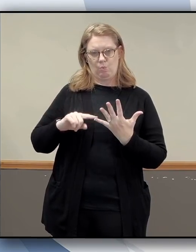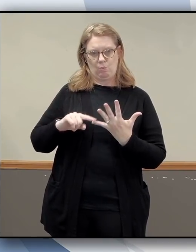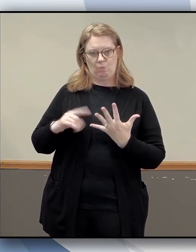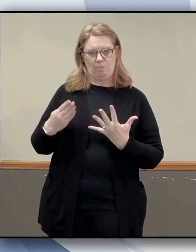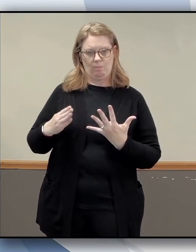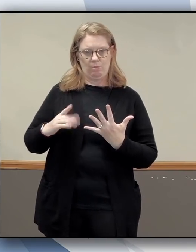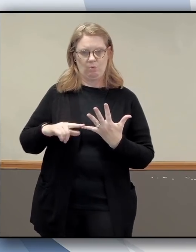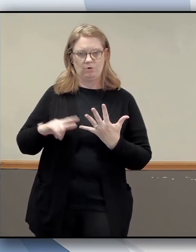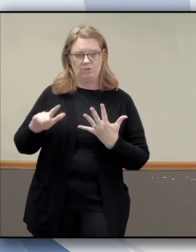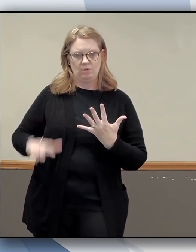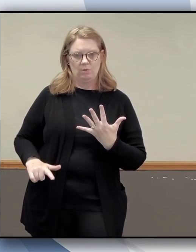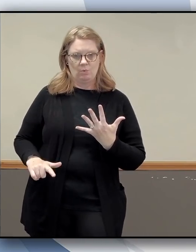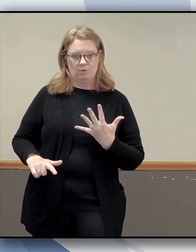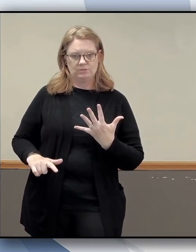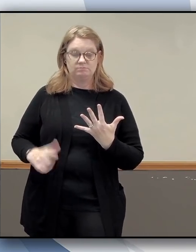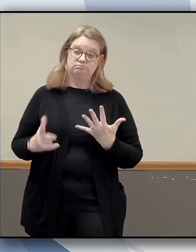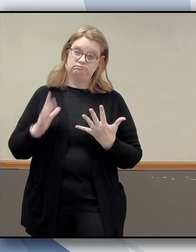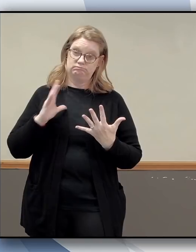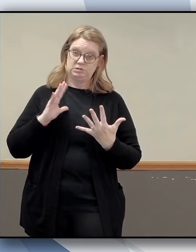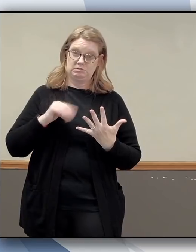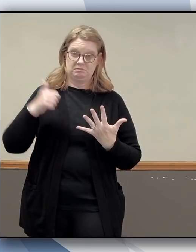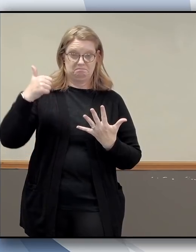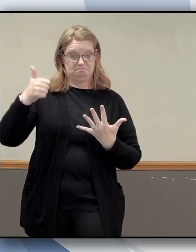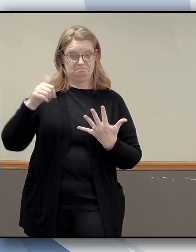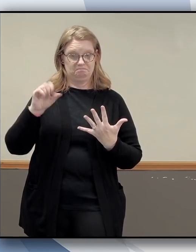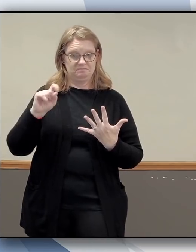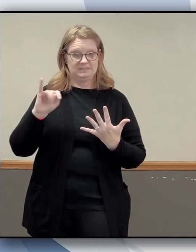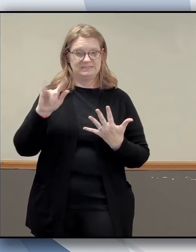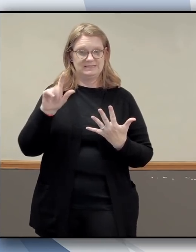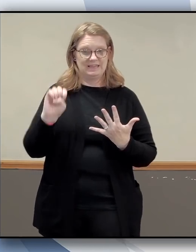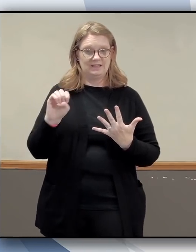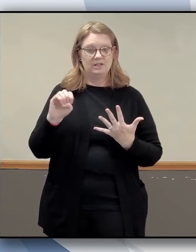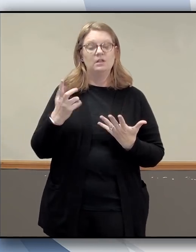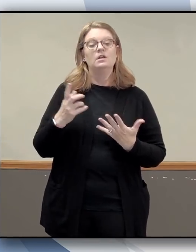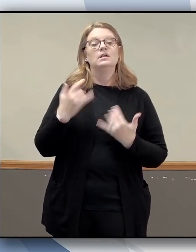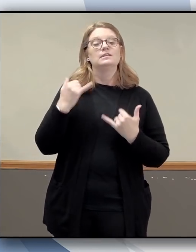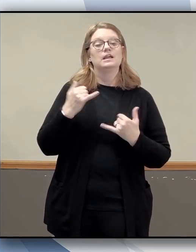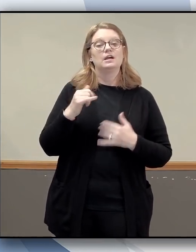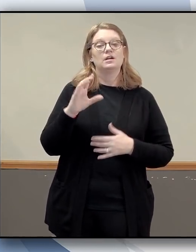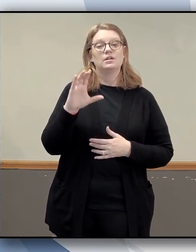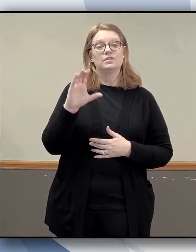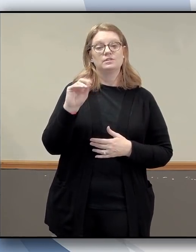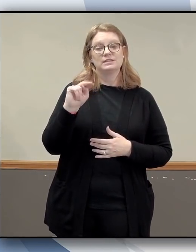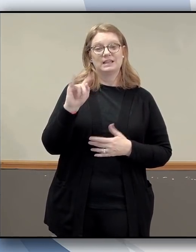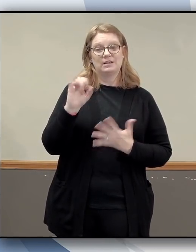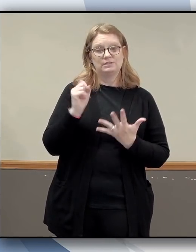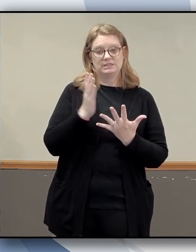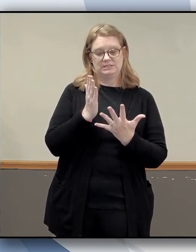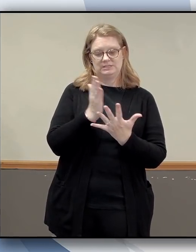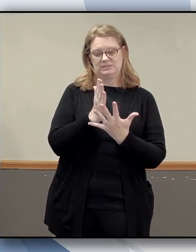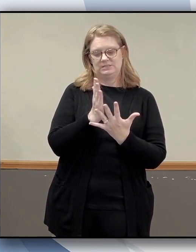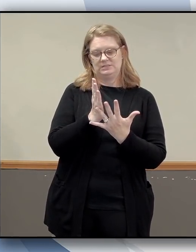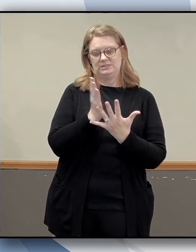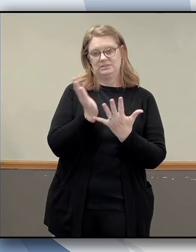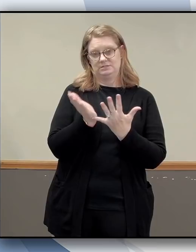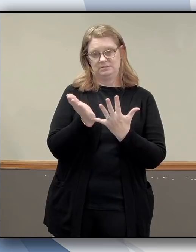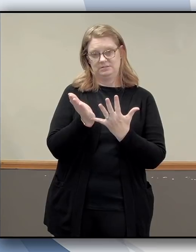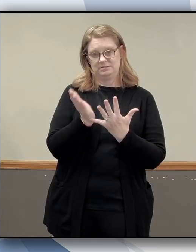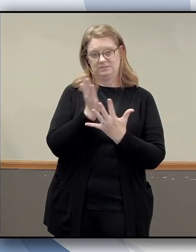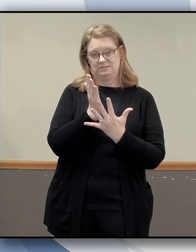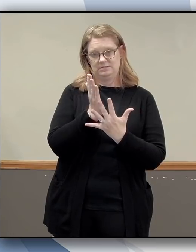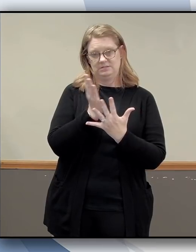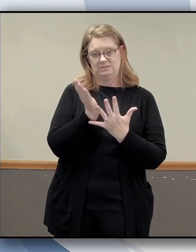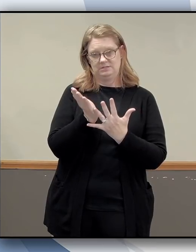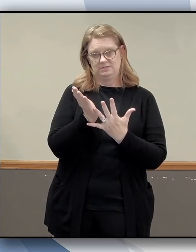lowest level. So way to go, Steele. For those counties that are also going down, we've got two that are moving